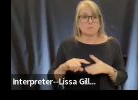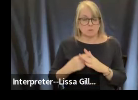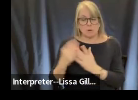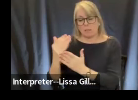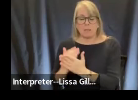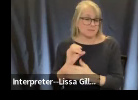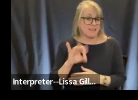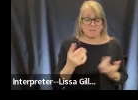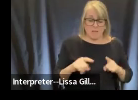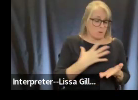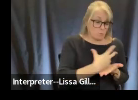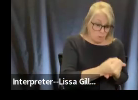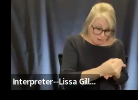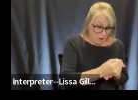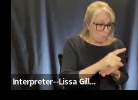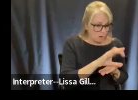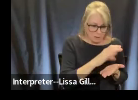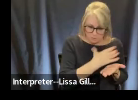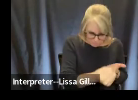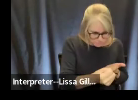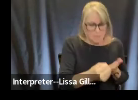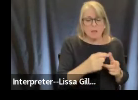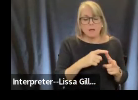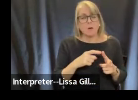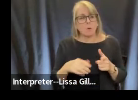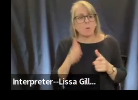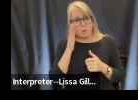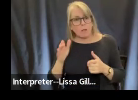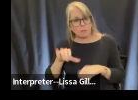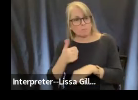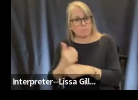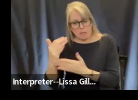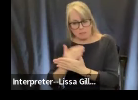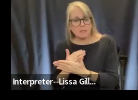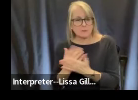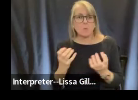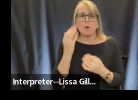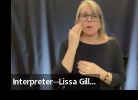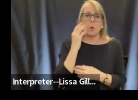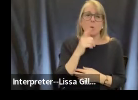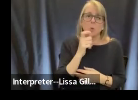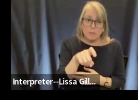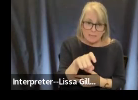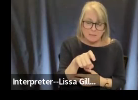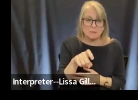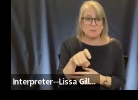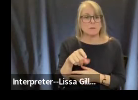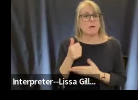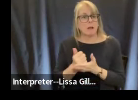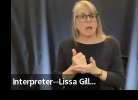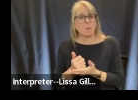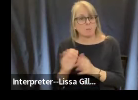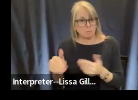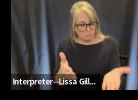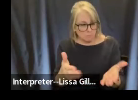out before we have it. But we want to know who needs them and how we can try to help get them. And certainly, as I mentioned